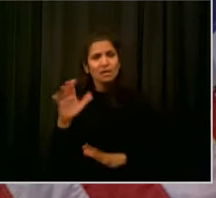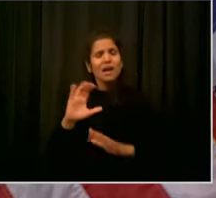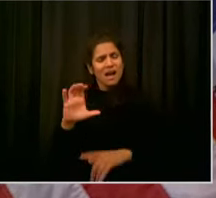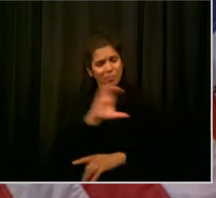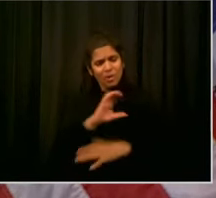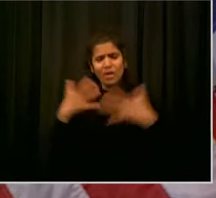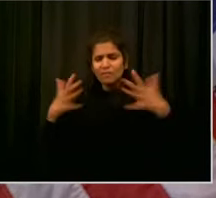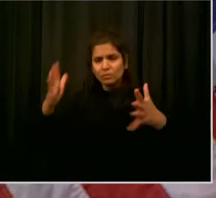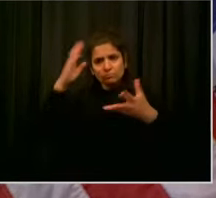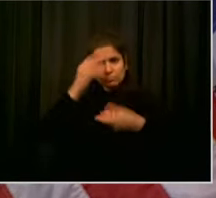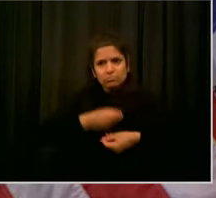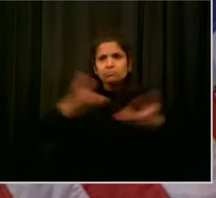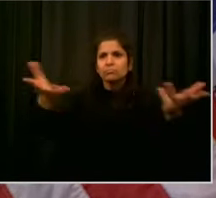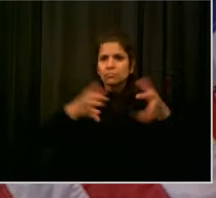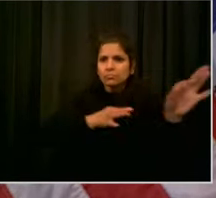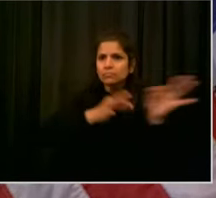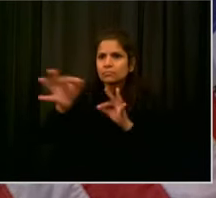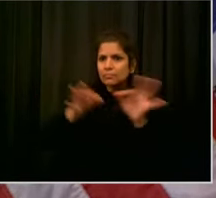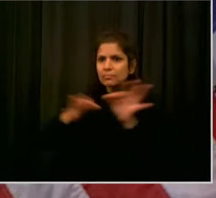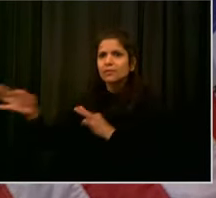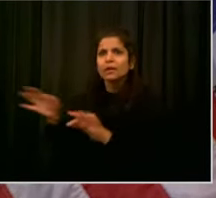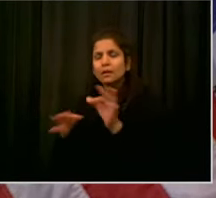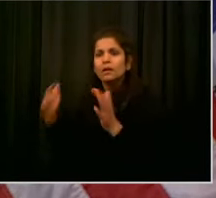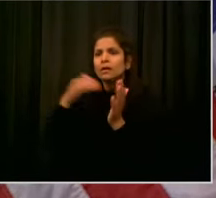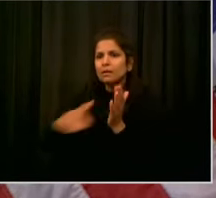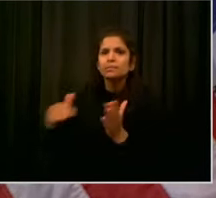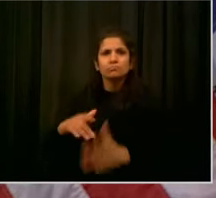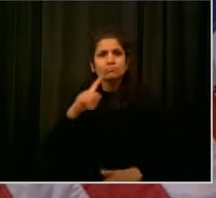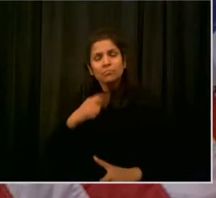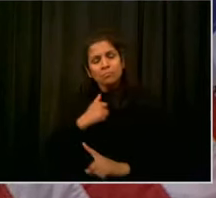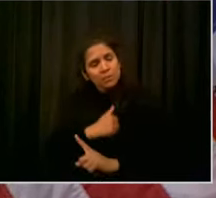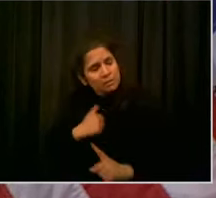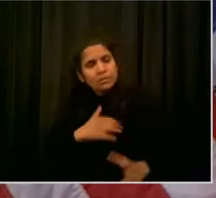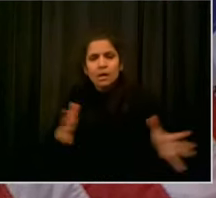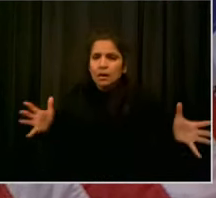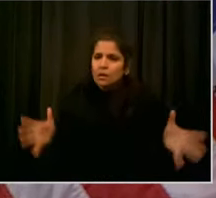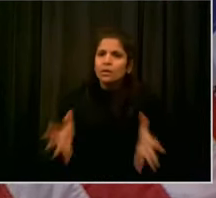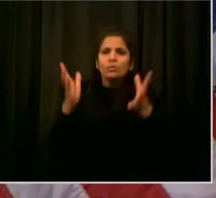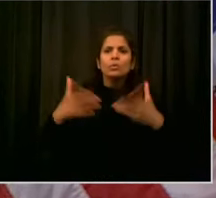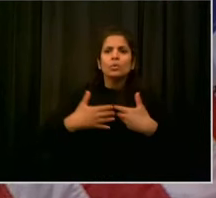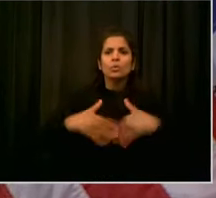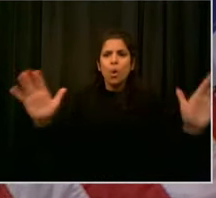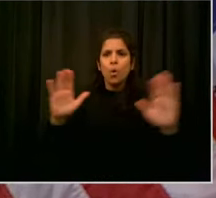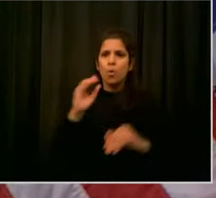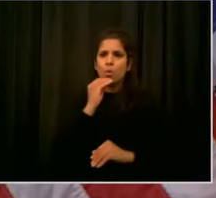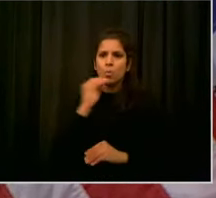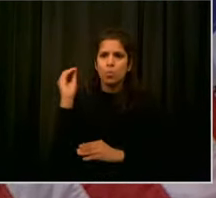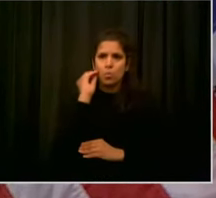famous, and we should pull this video up and show it again, during Occupy Wall Street,